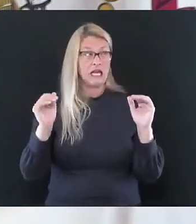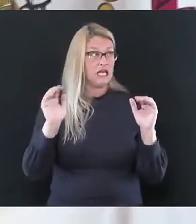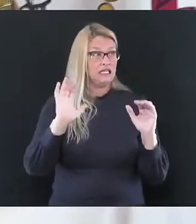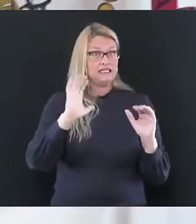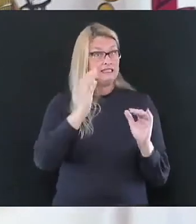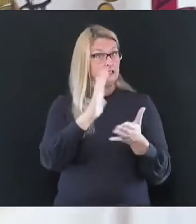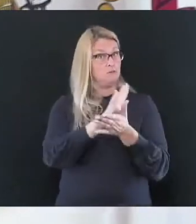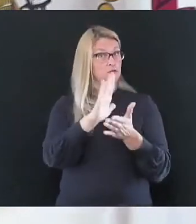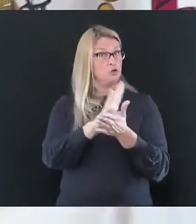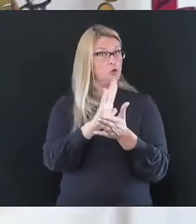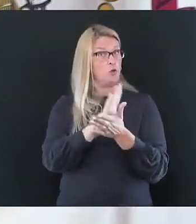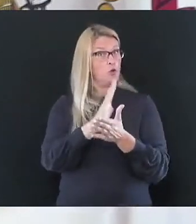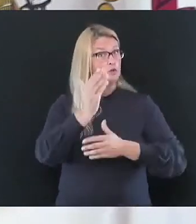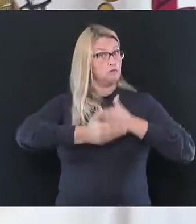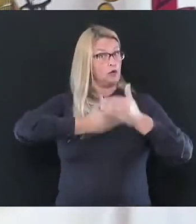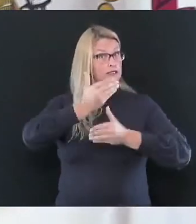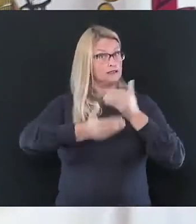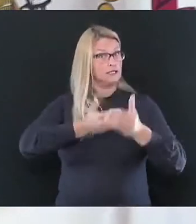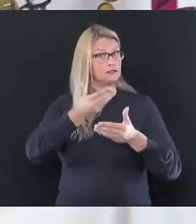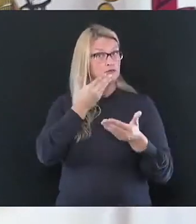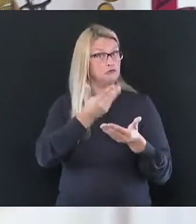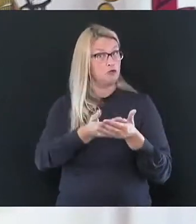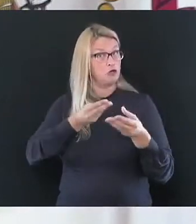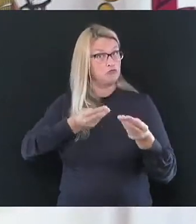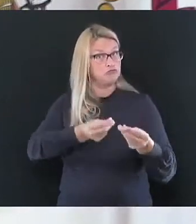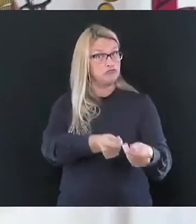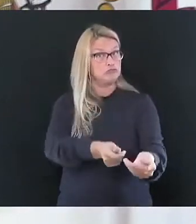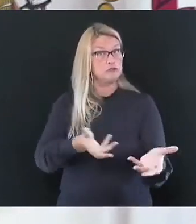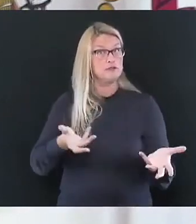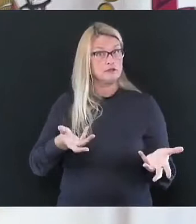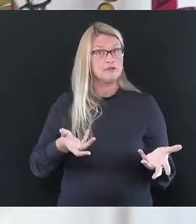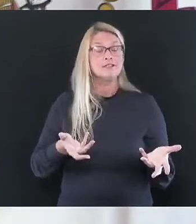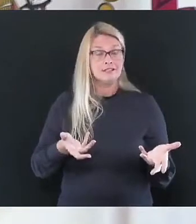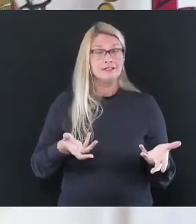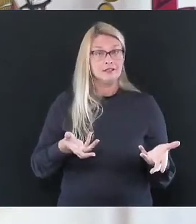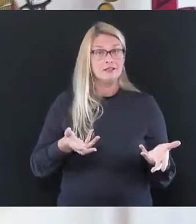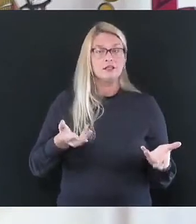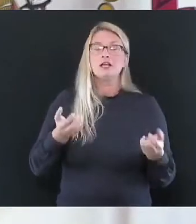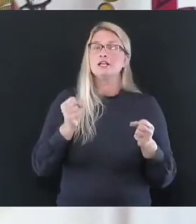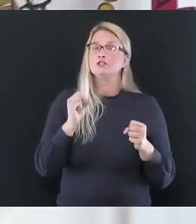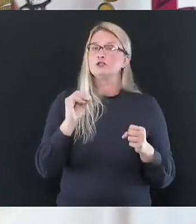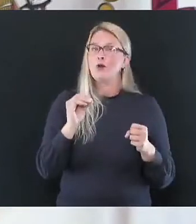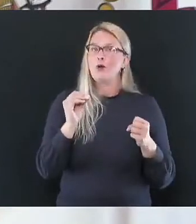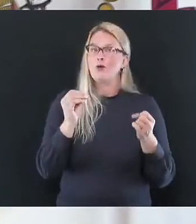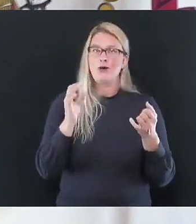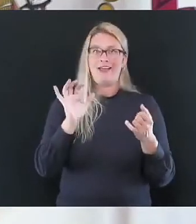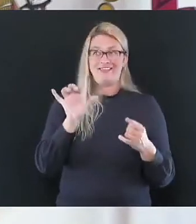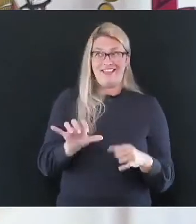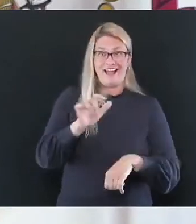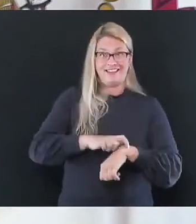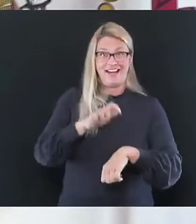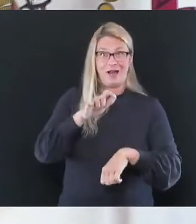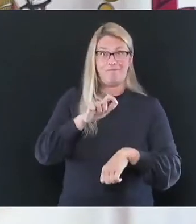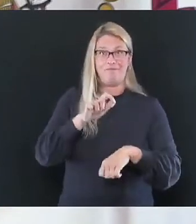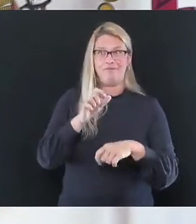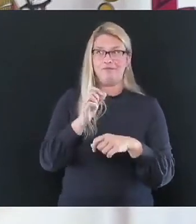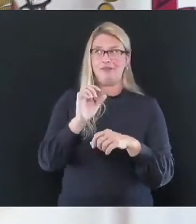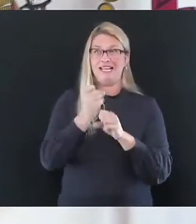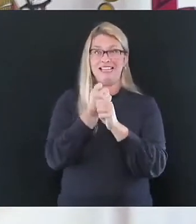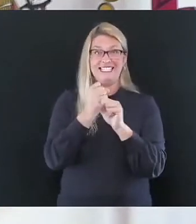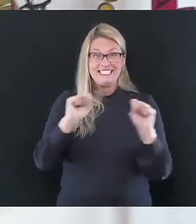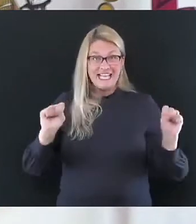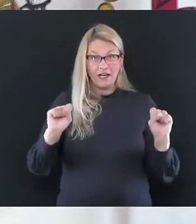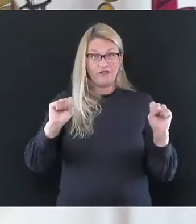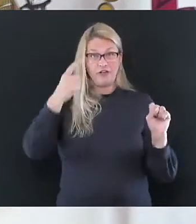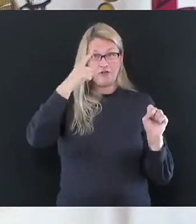at school and everything, and the schools at where we stood at that time, the safety level